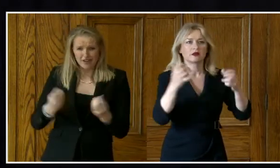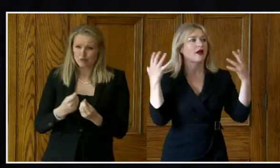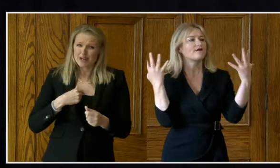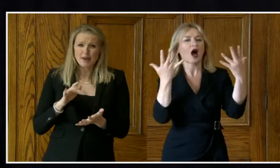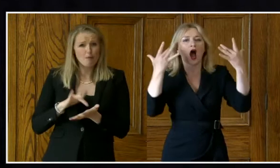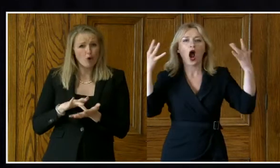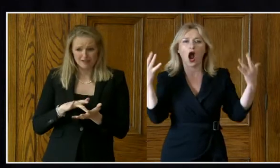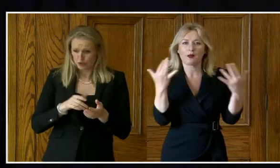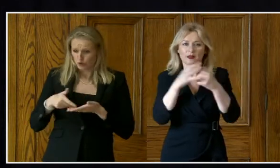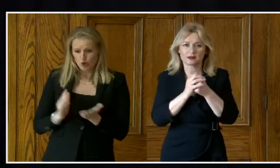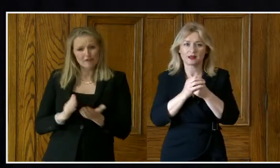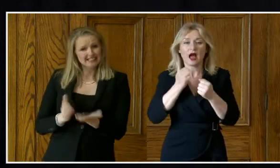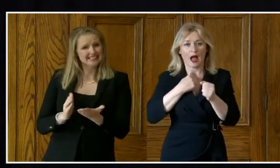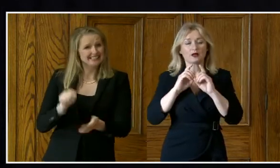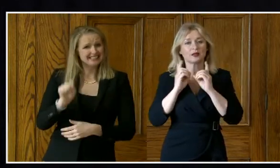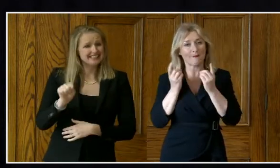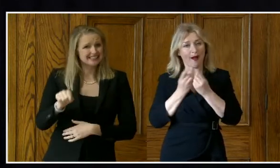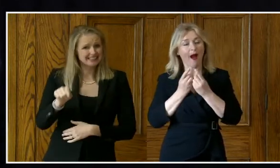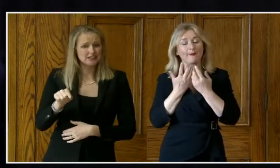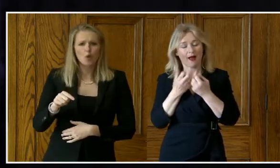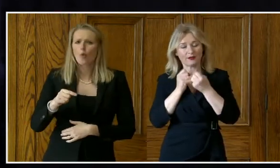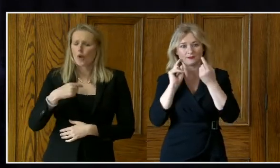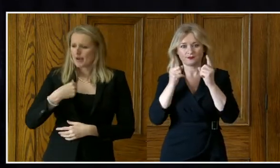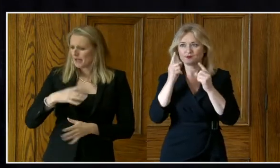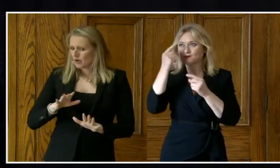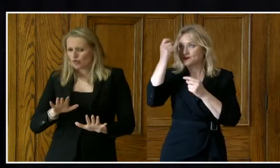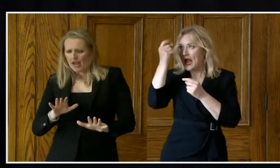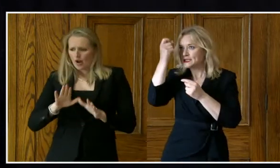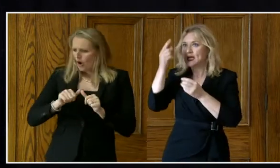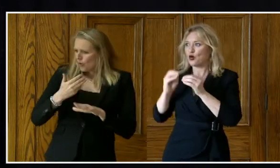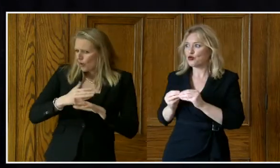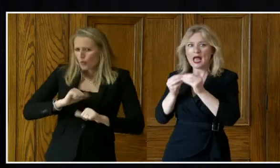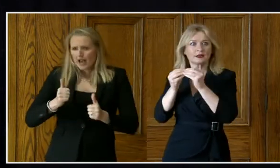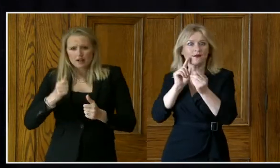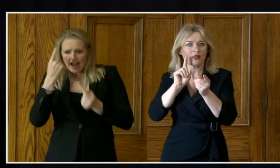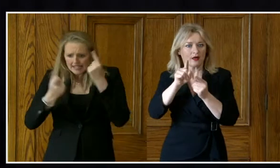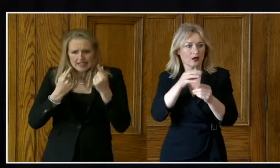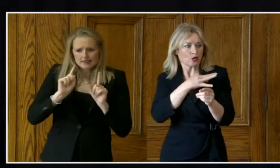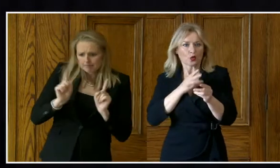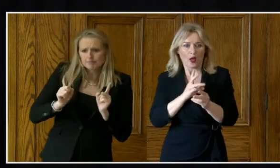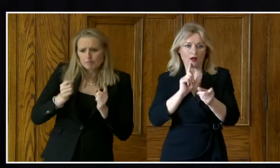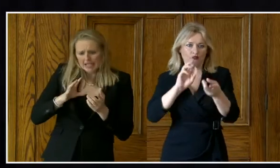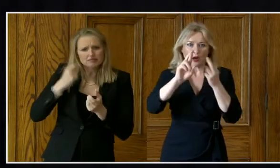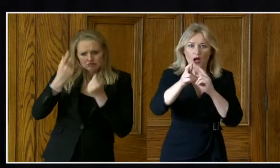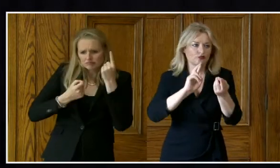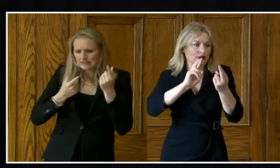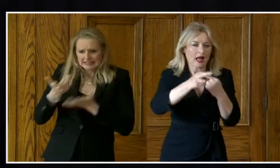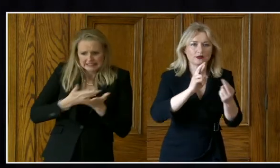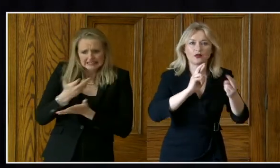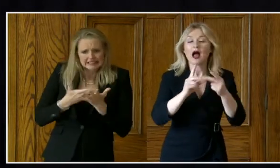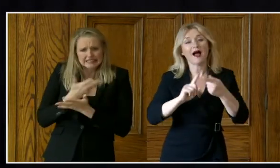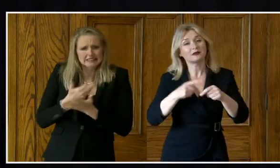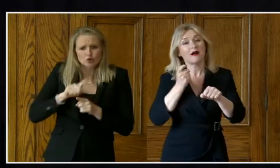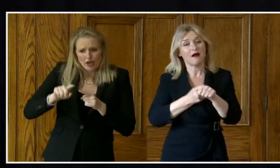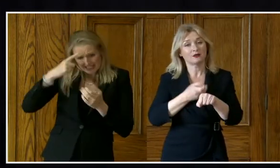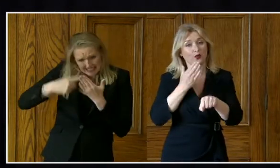seen before. Innovative thinking, collaboration and responsive action, as well as grit and hard work, have